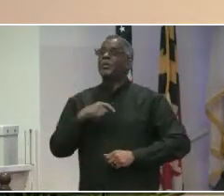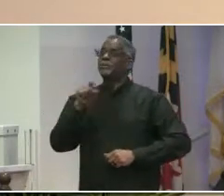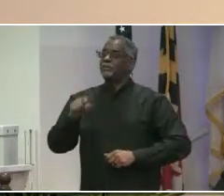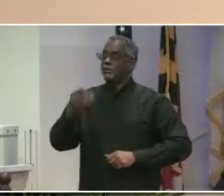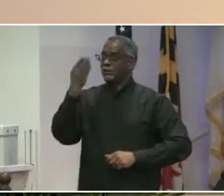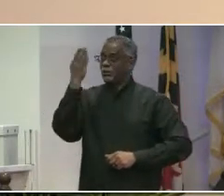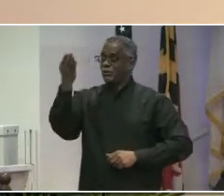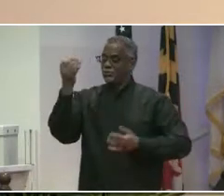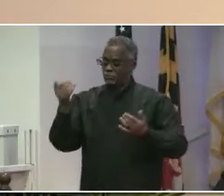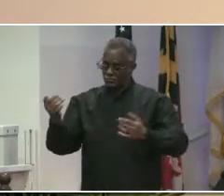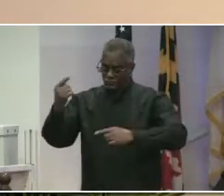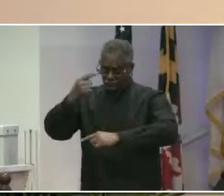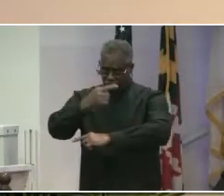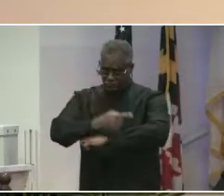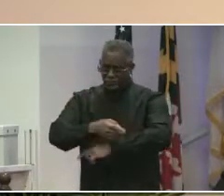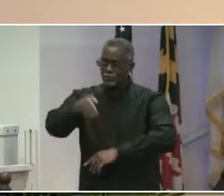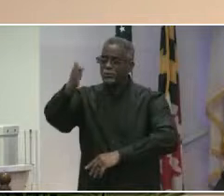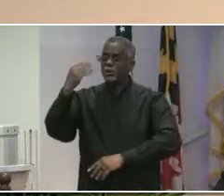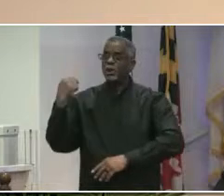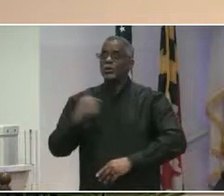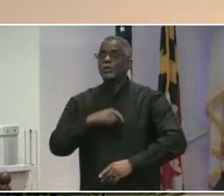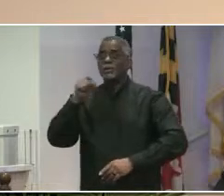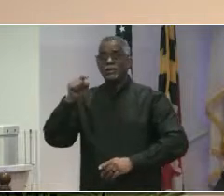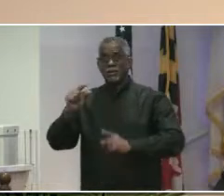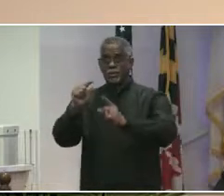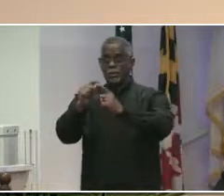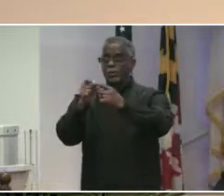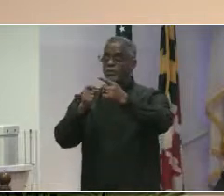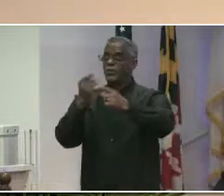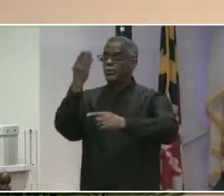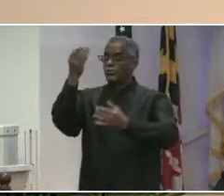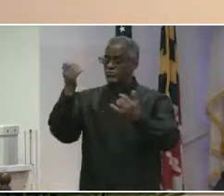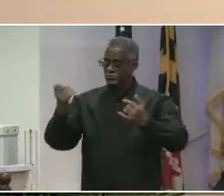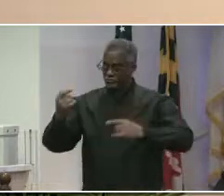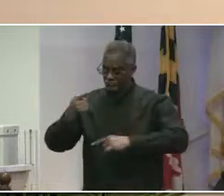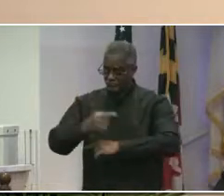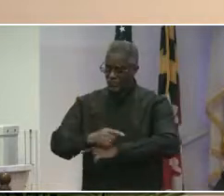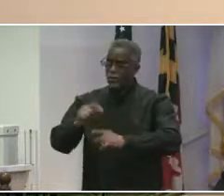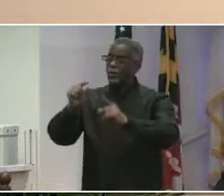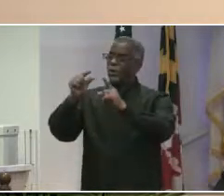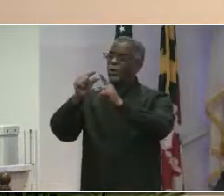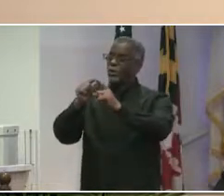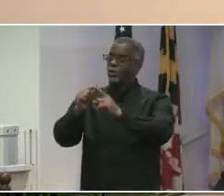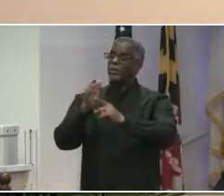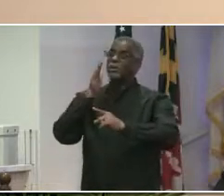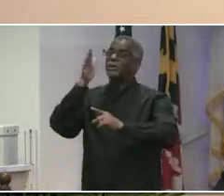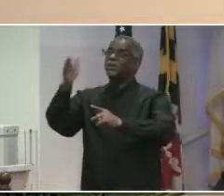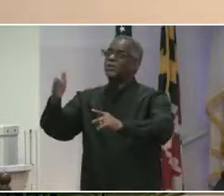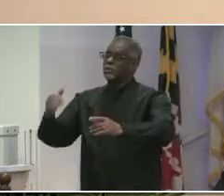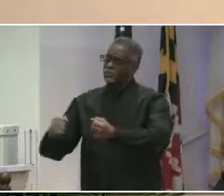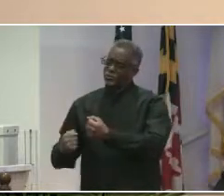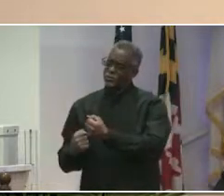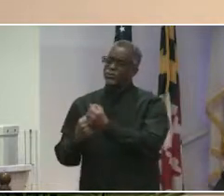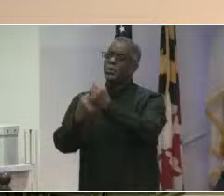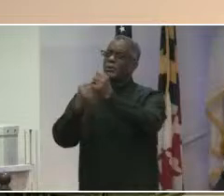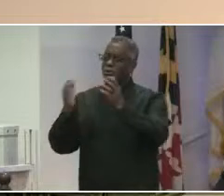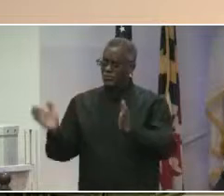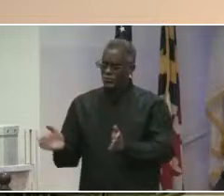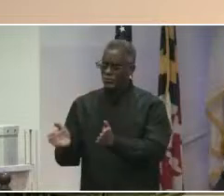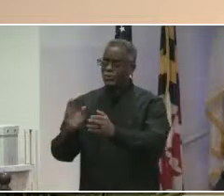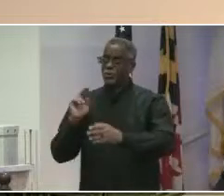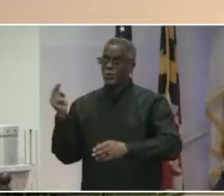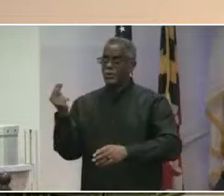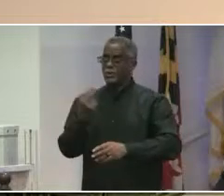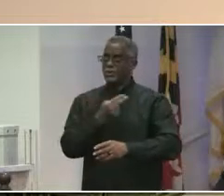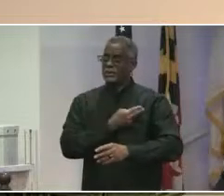this day. And God, we need a word from you this day. God, a word that is going to carry us. A word, dear God, that is